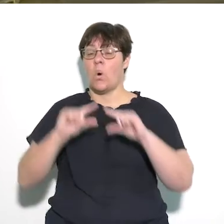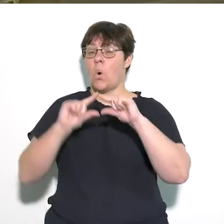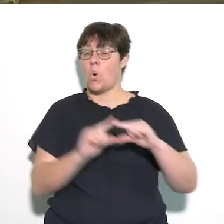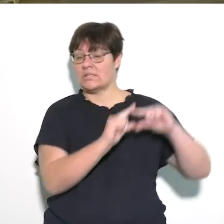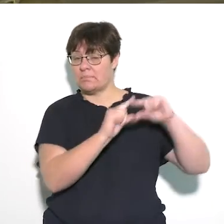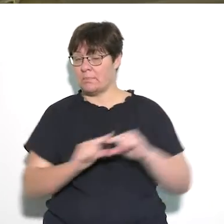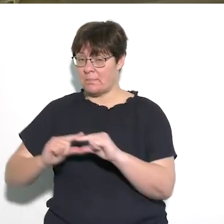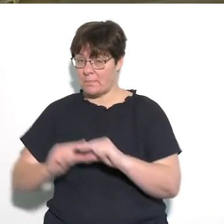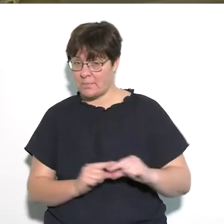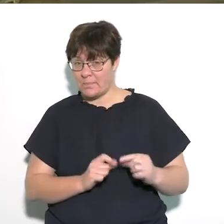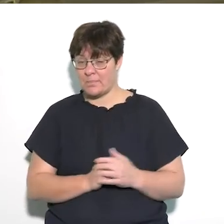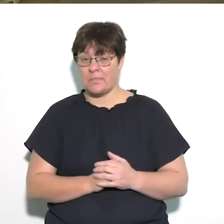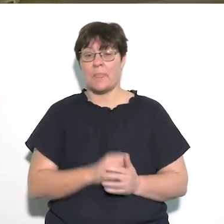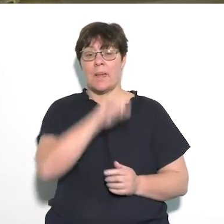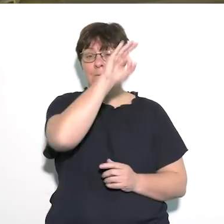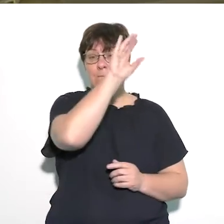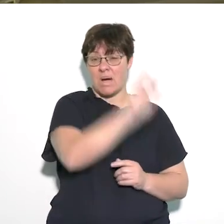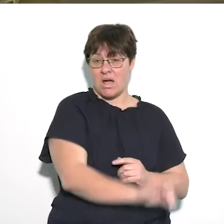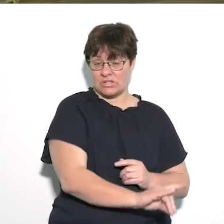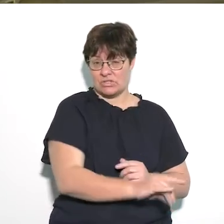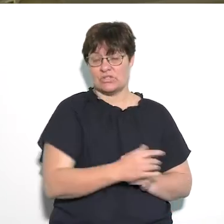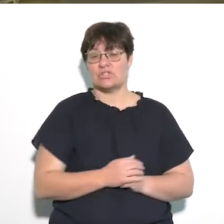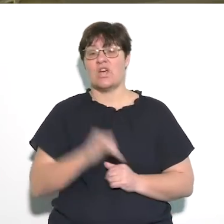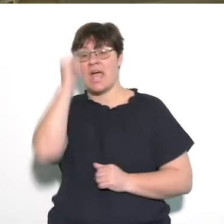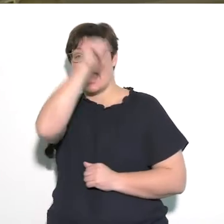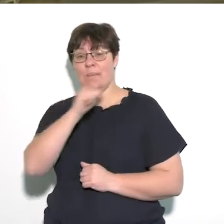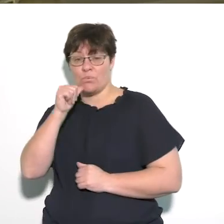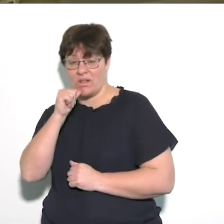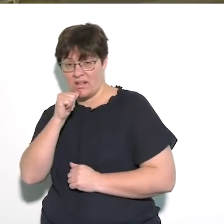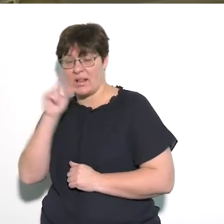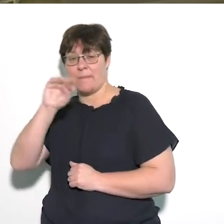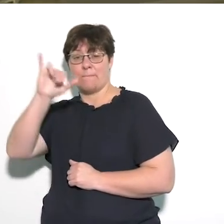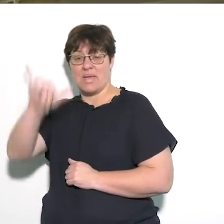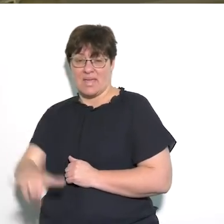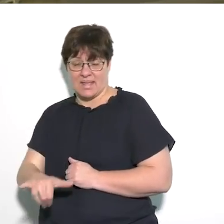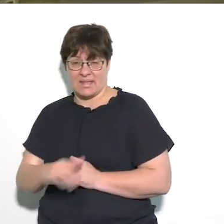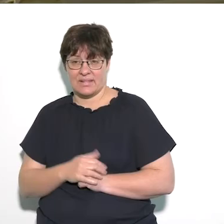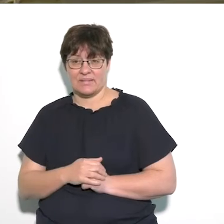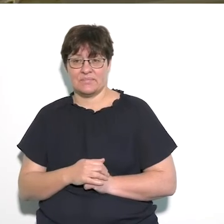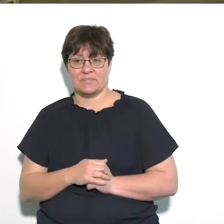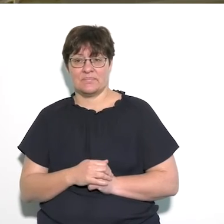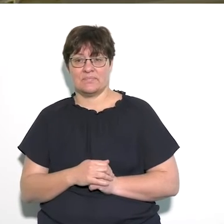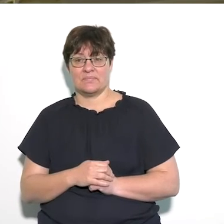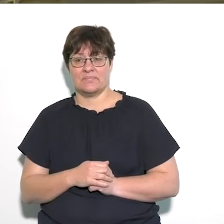Autumn happens in March, April, and May.